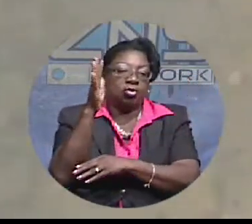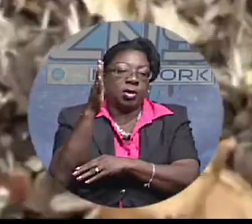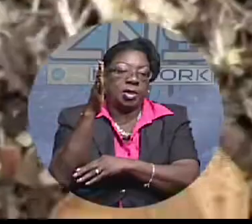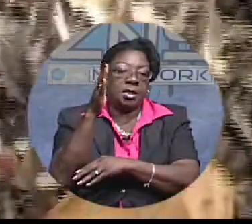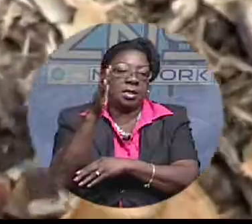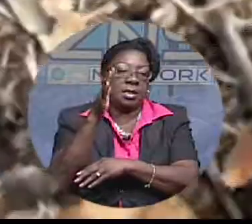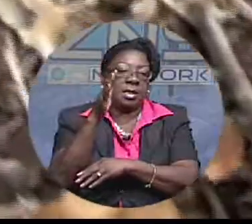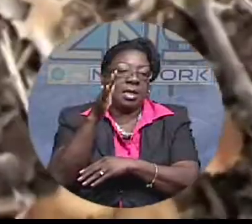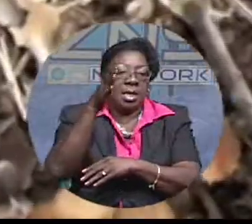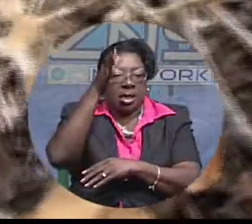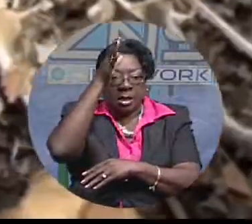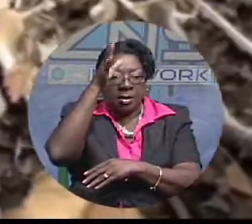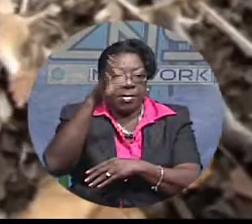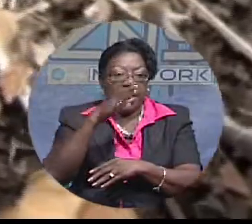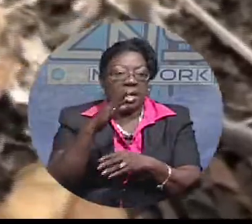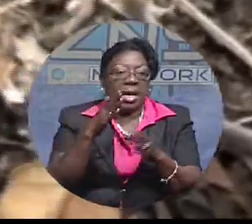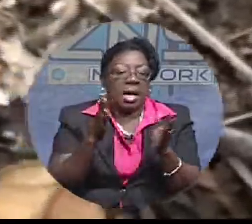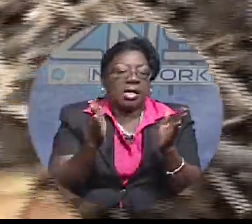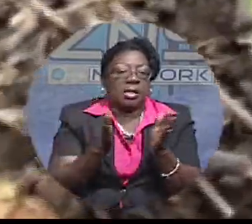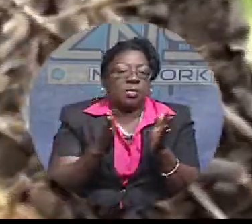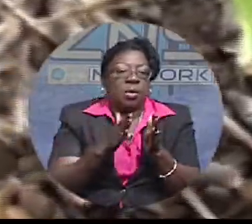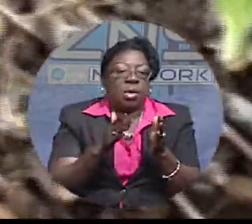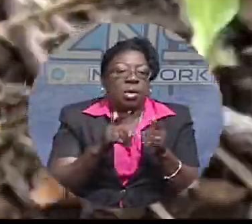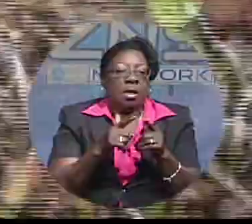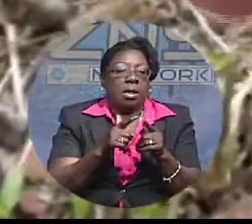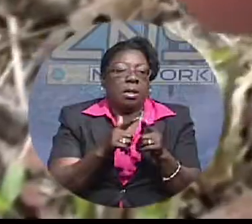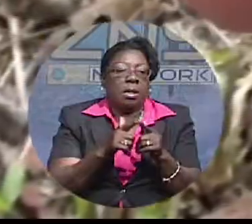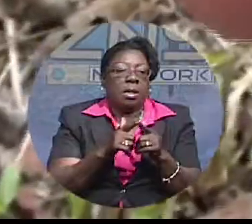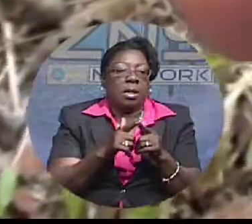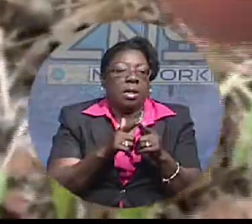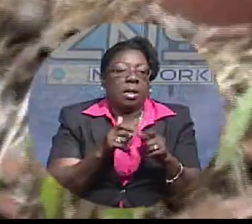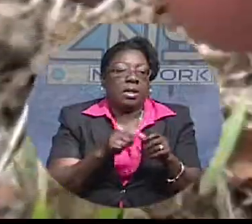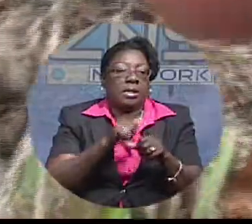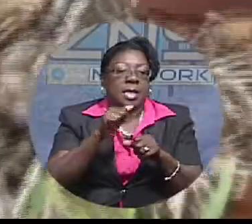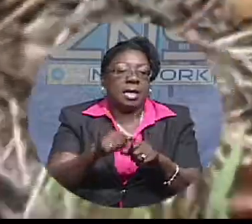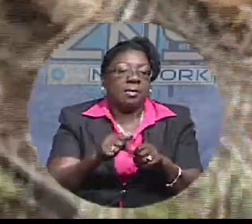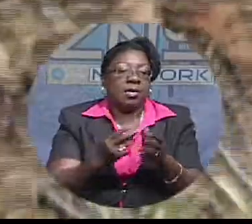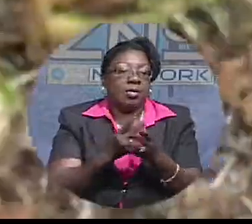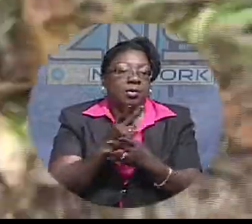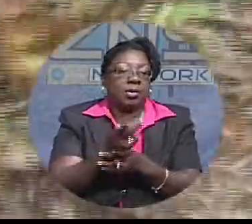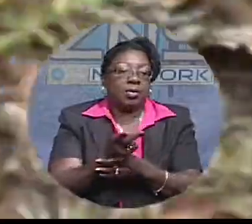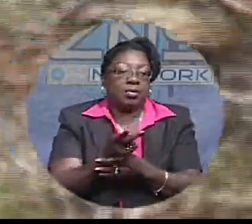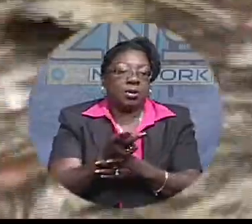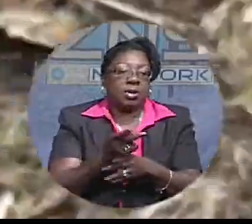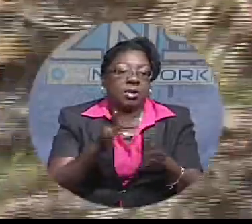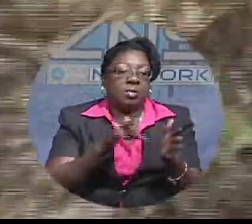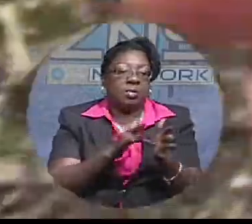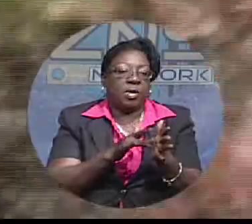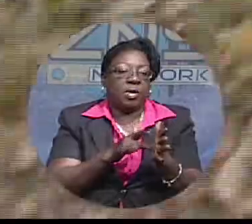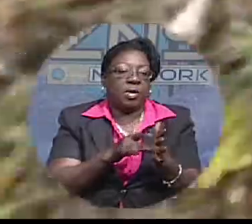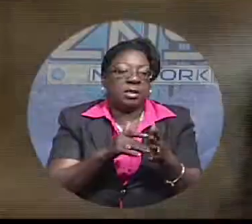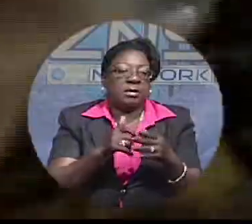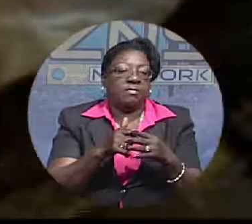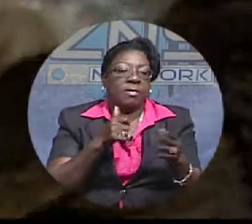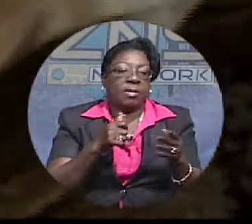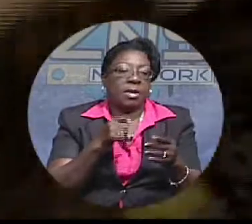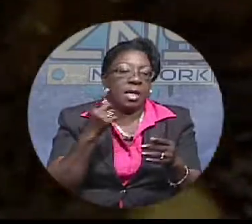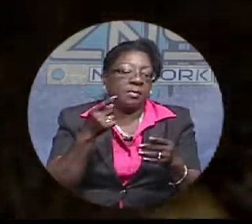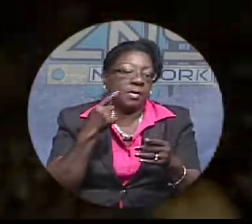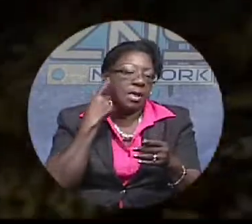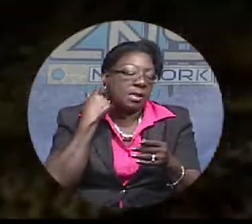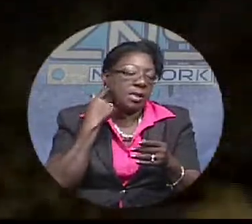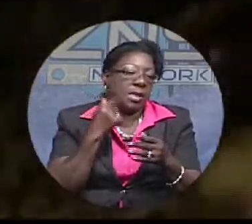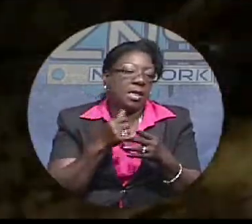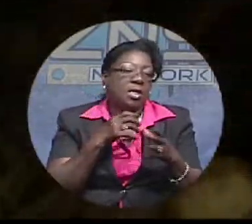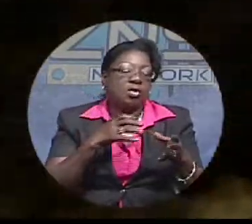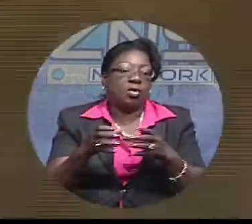male cane toads are generally smaller with rougher skin, and it's able to produce the toxins from the glands behind its eyes. To control